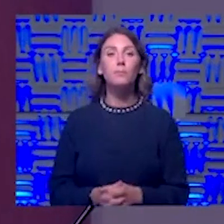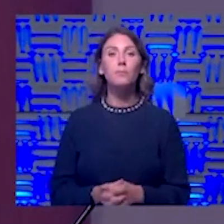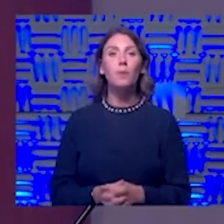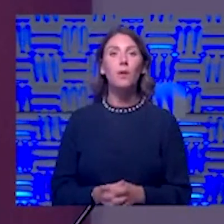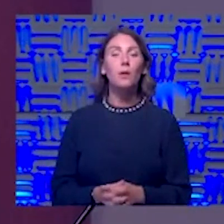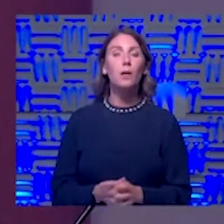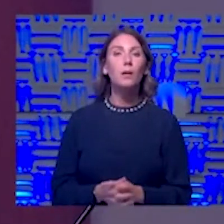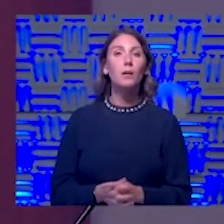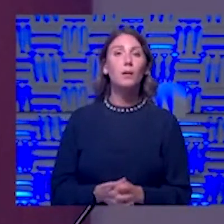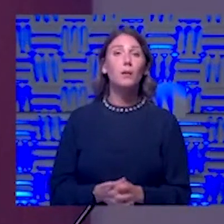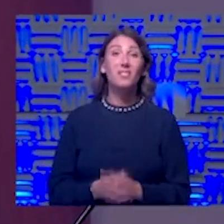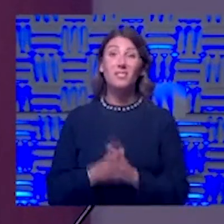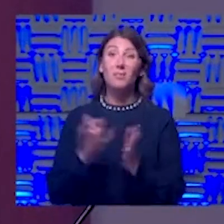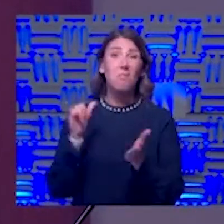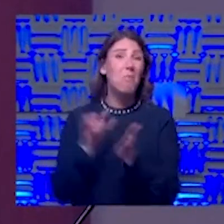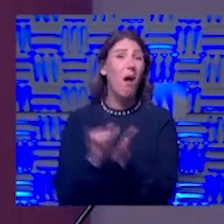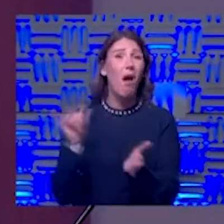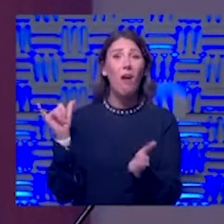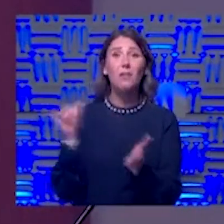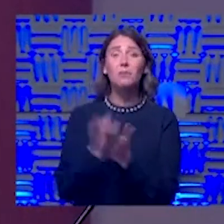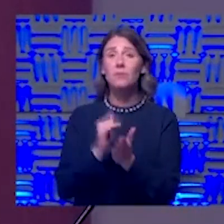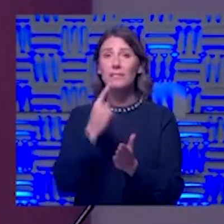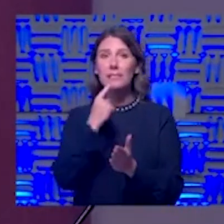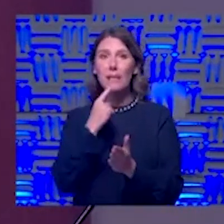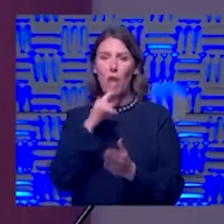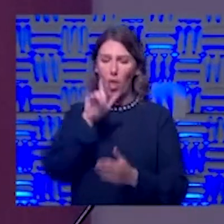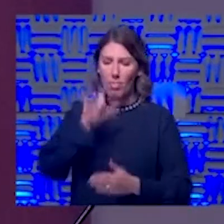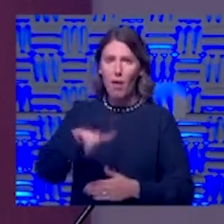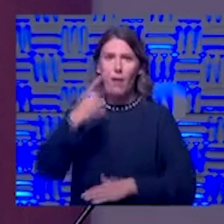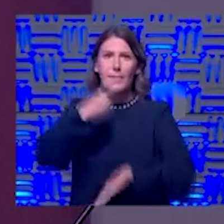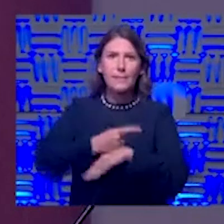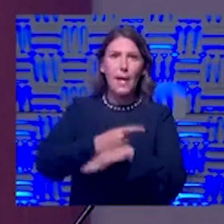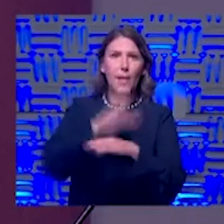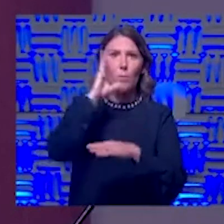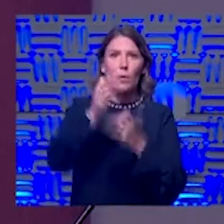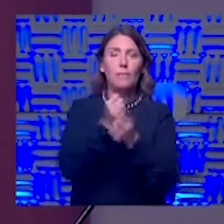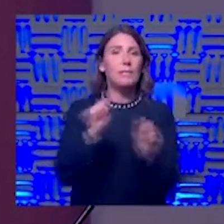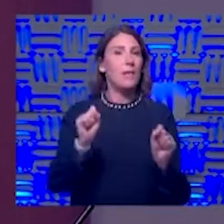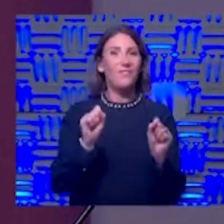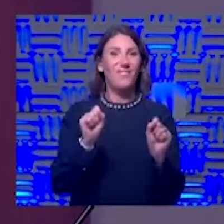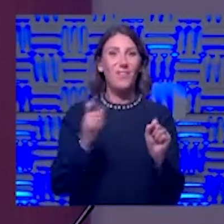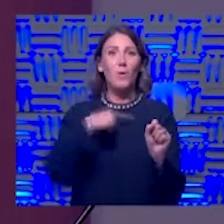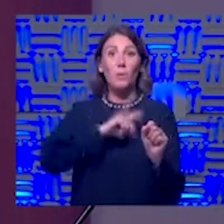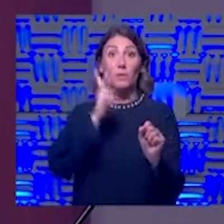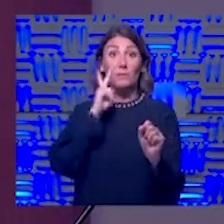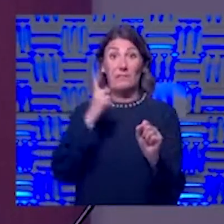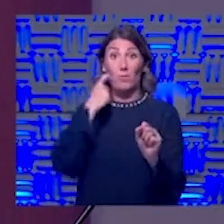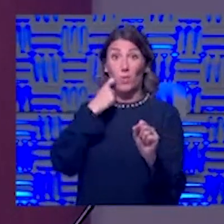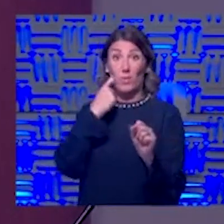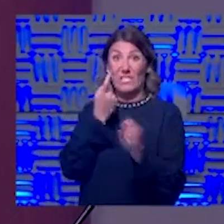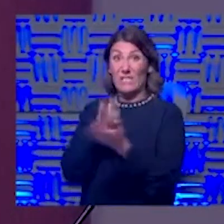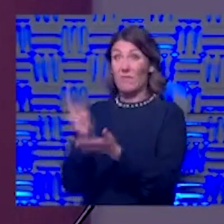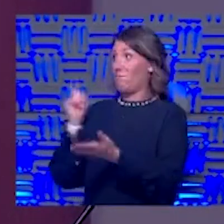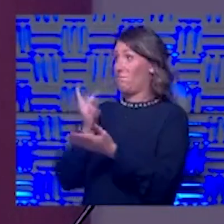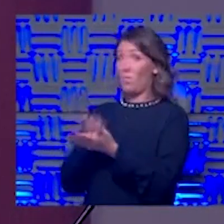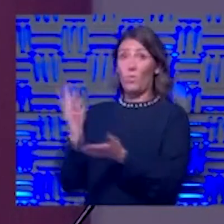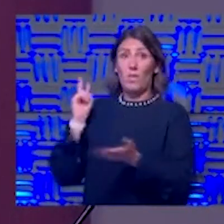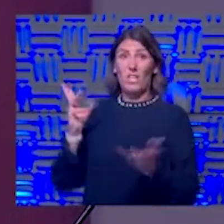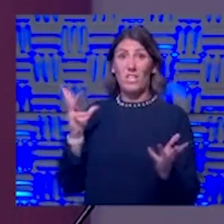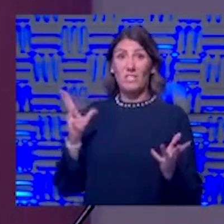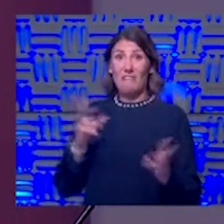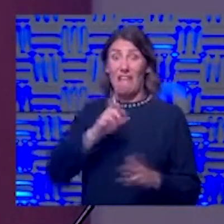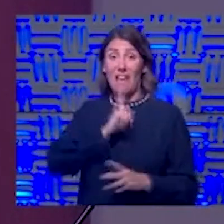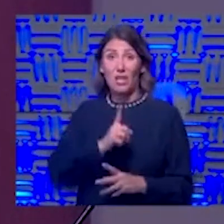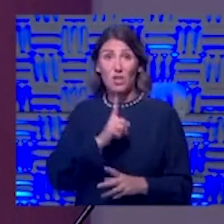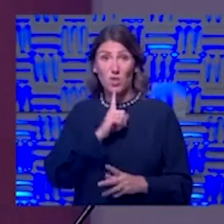I think it's impossible for us to say that on this date it will be safe. I think as what we've seen over the past few weeks here is that maybe actually there was